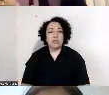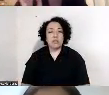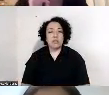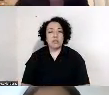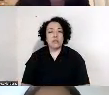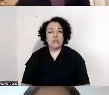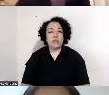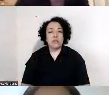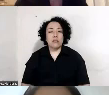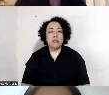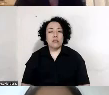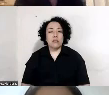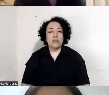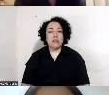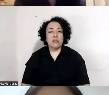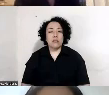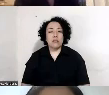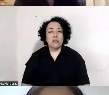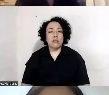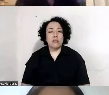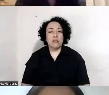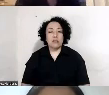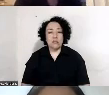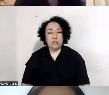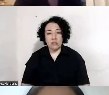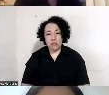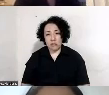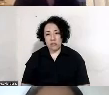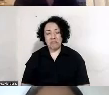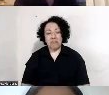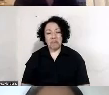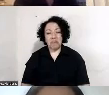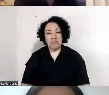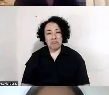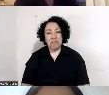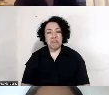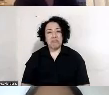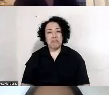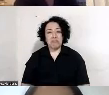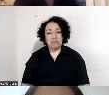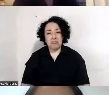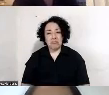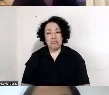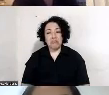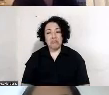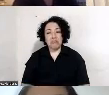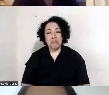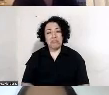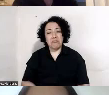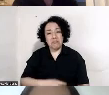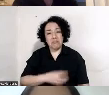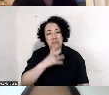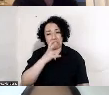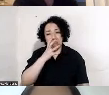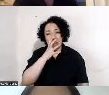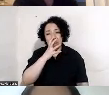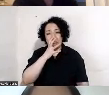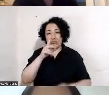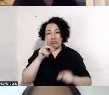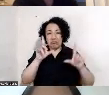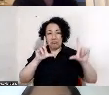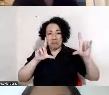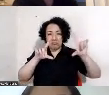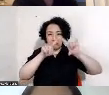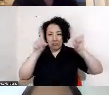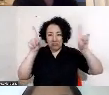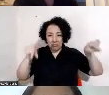formally identified as having gifts and talents while in school. Então, podemos ver na tela os resultados dessa